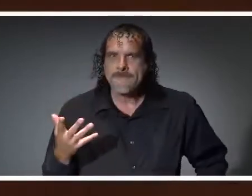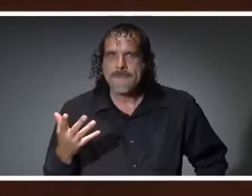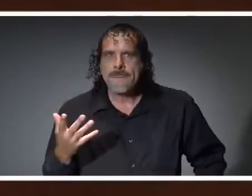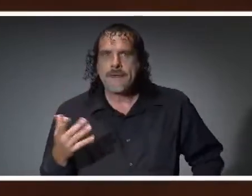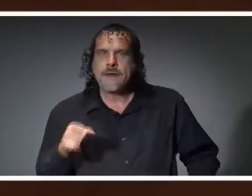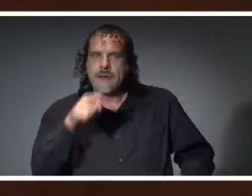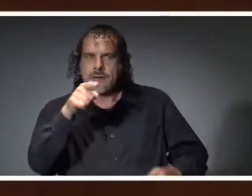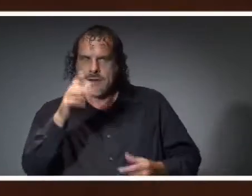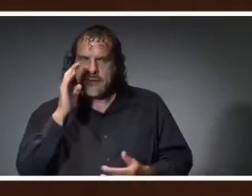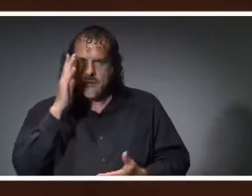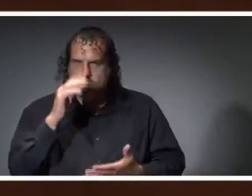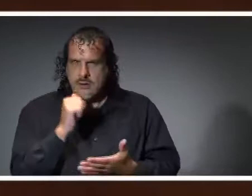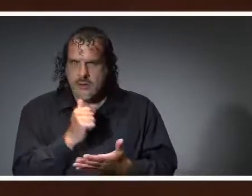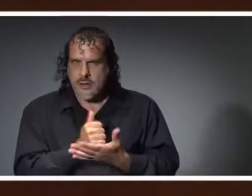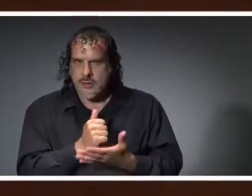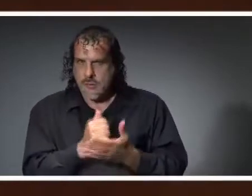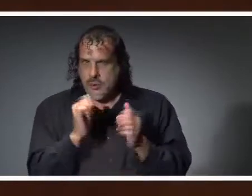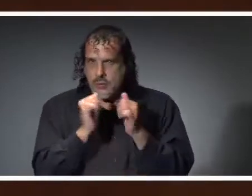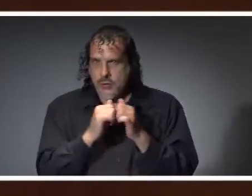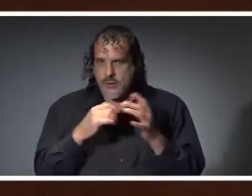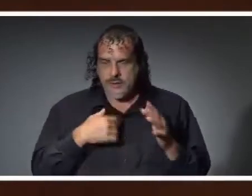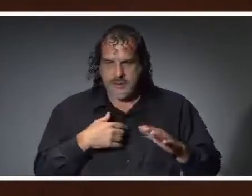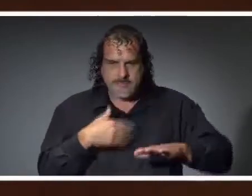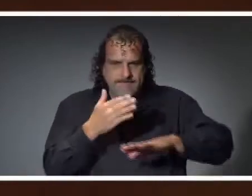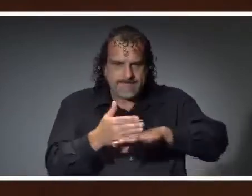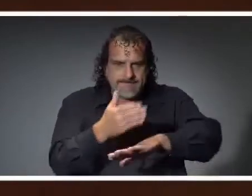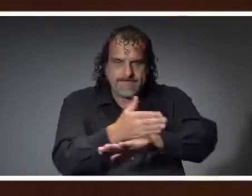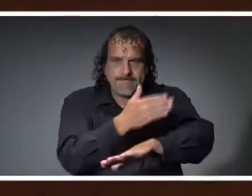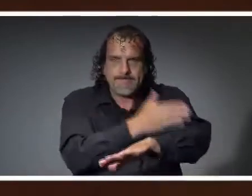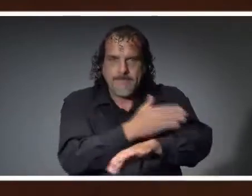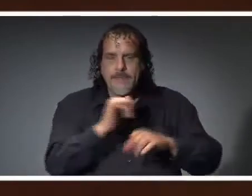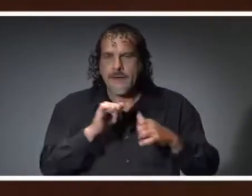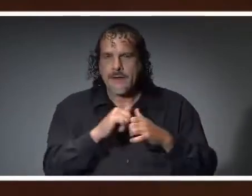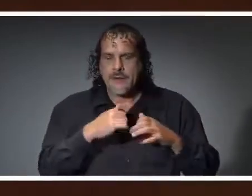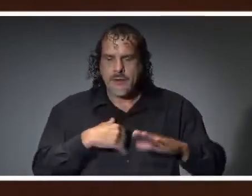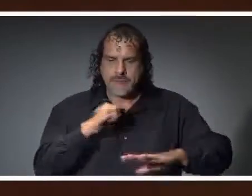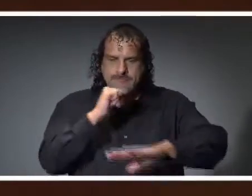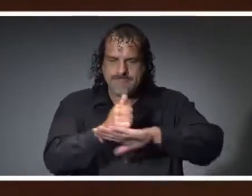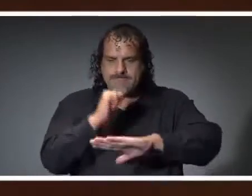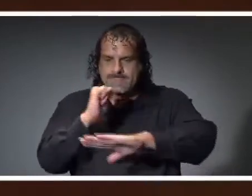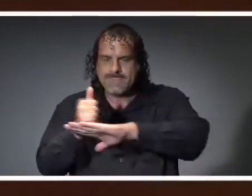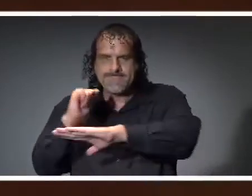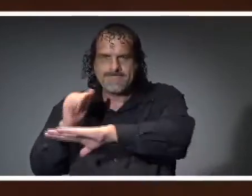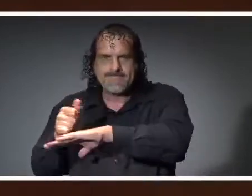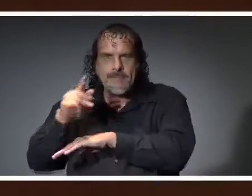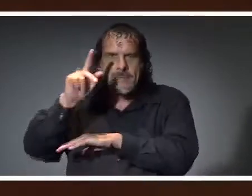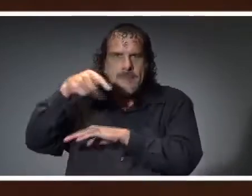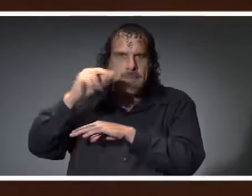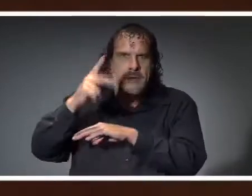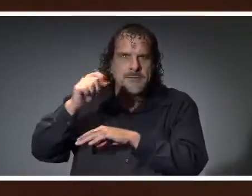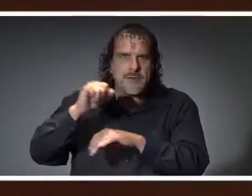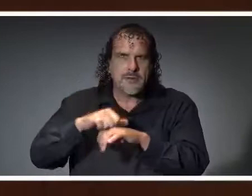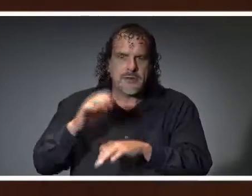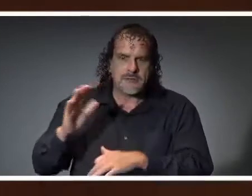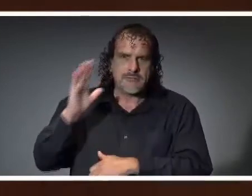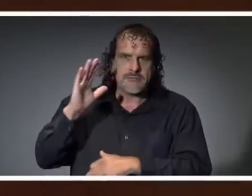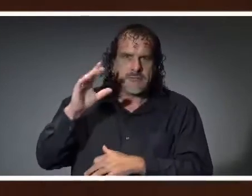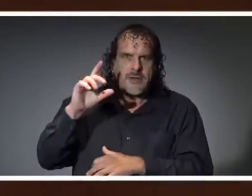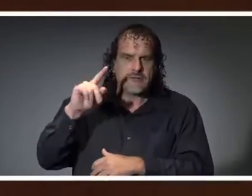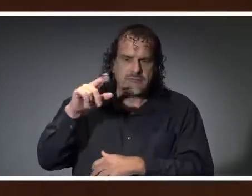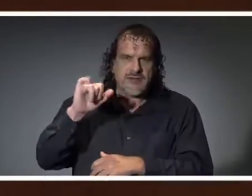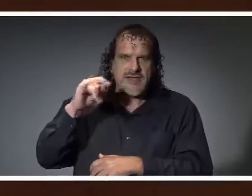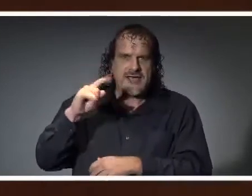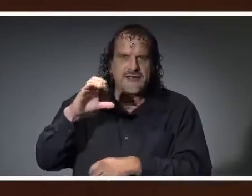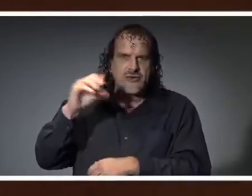will help with the progression of making sure that we install these pumps in the backwater of the Delta. So